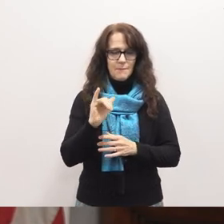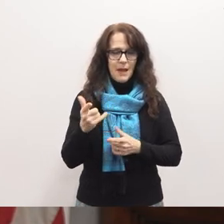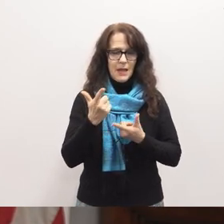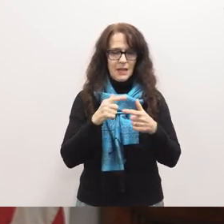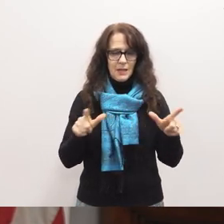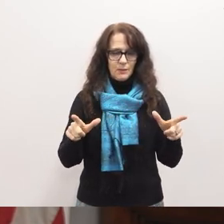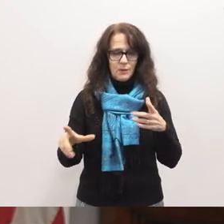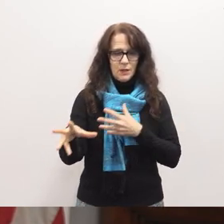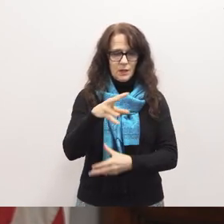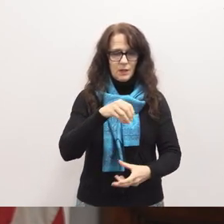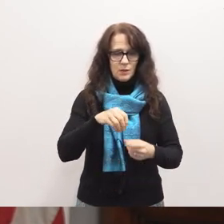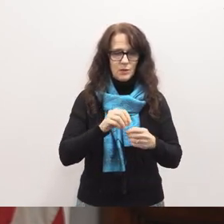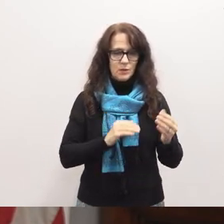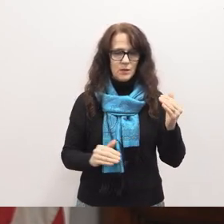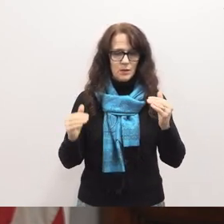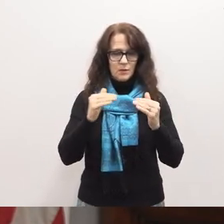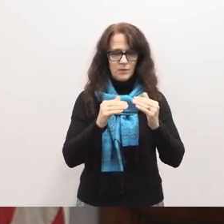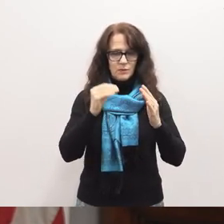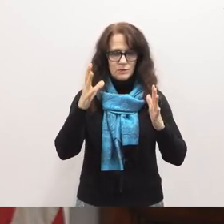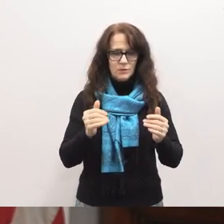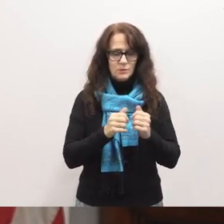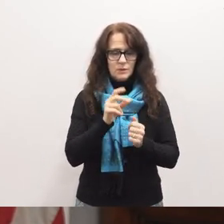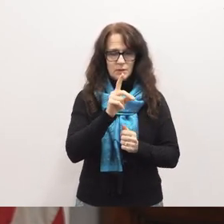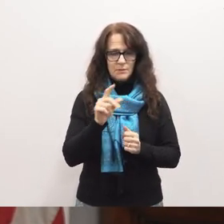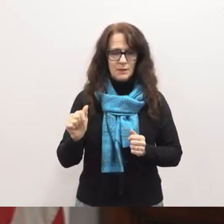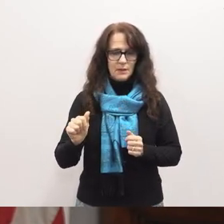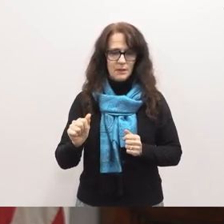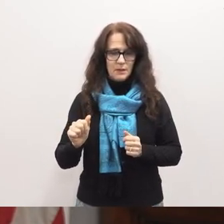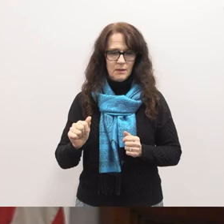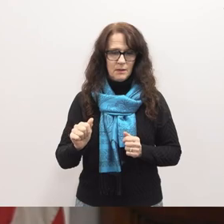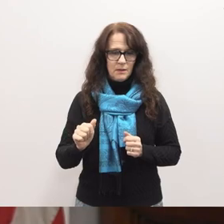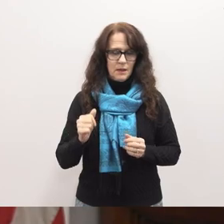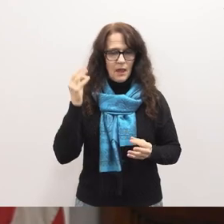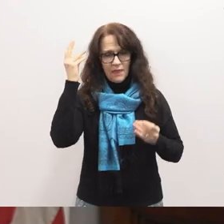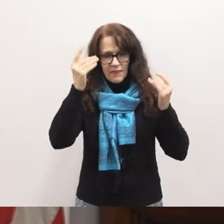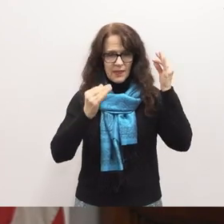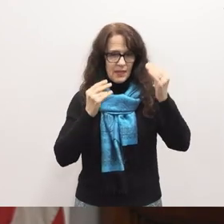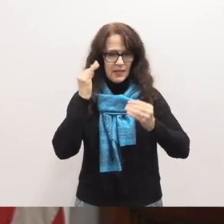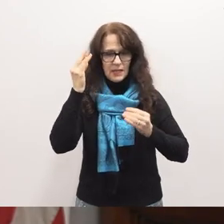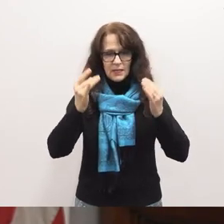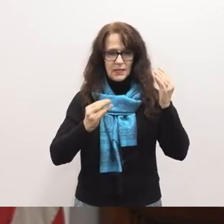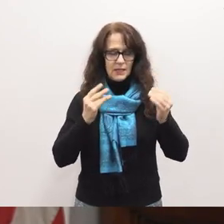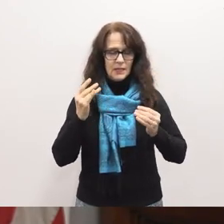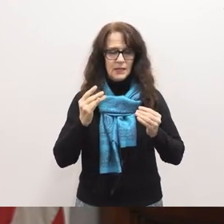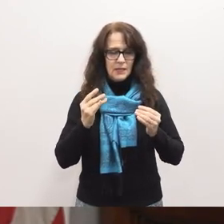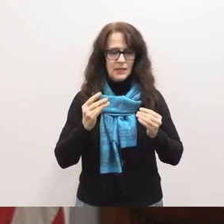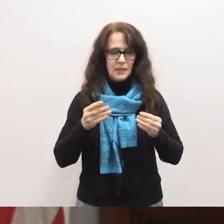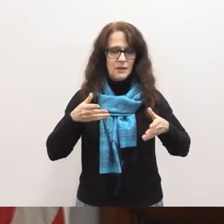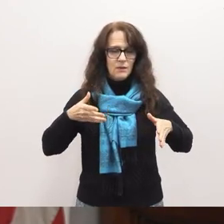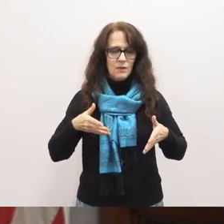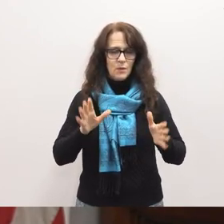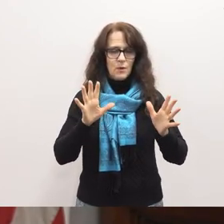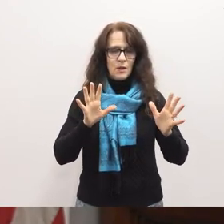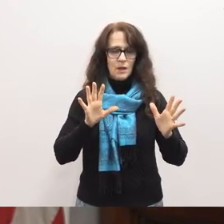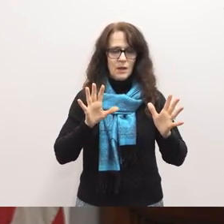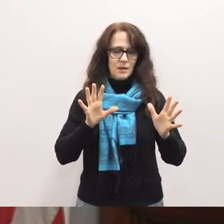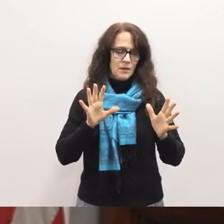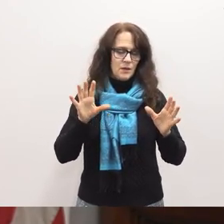inclusive and equitable for our students with disabilities, rethinking the way that we approach